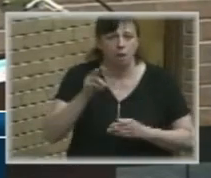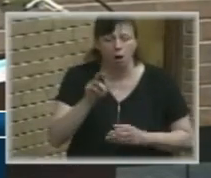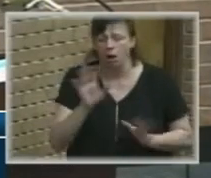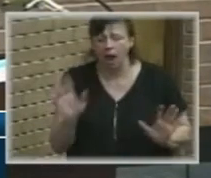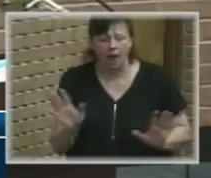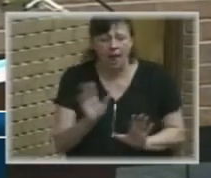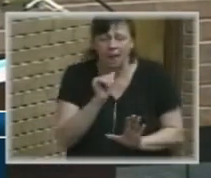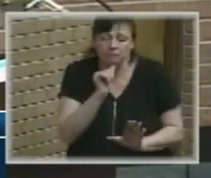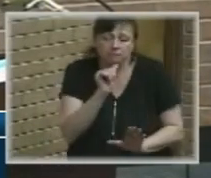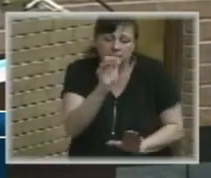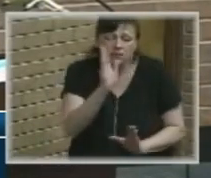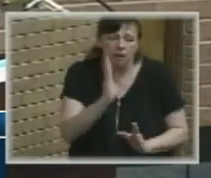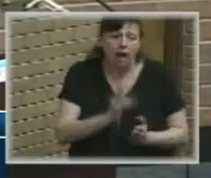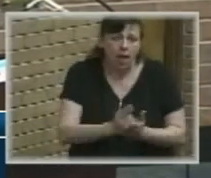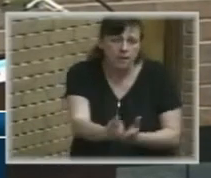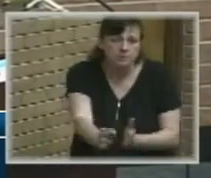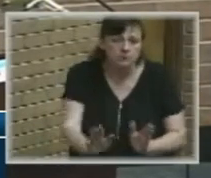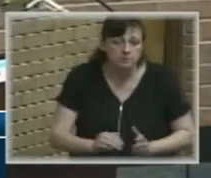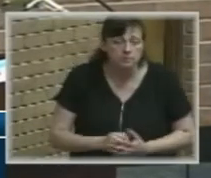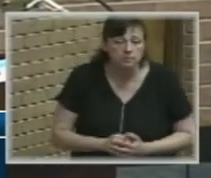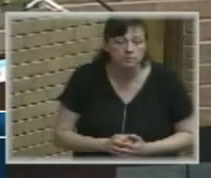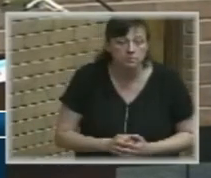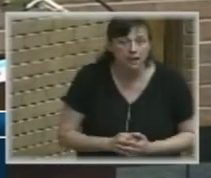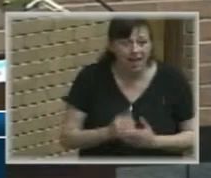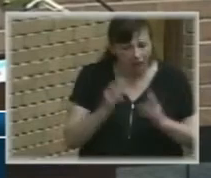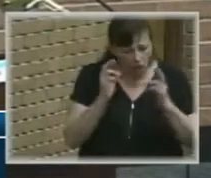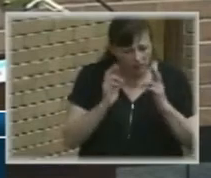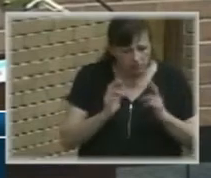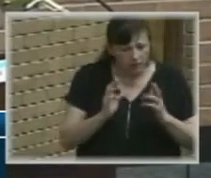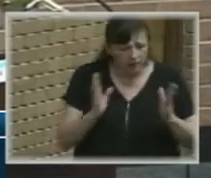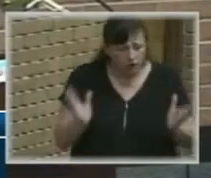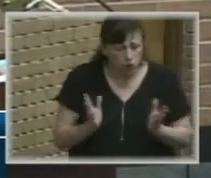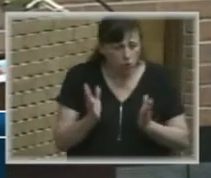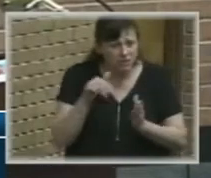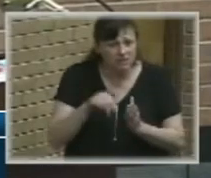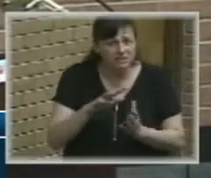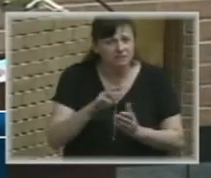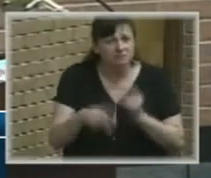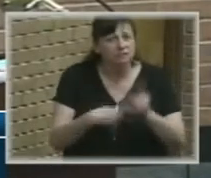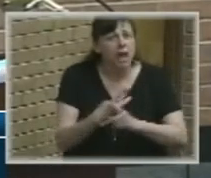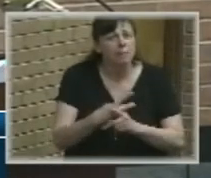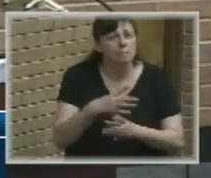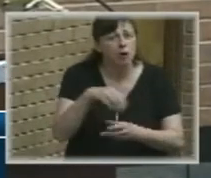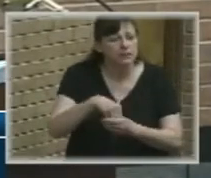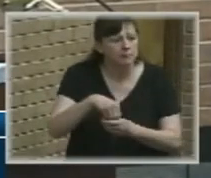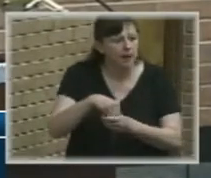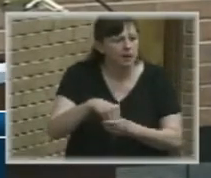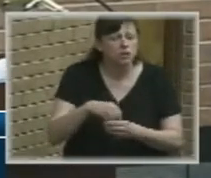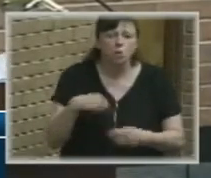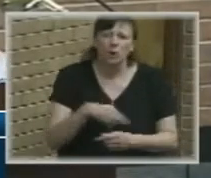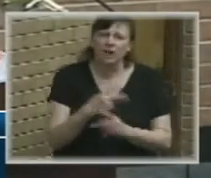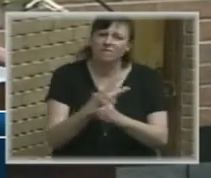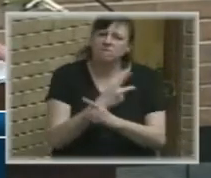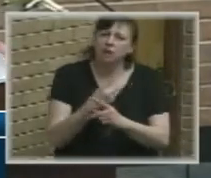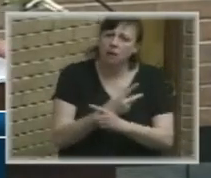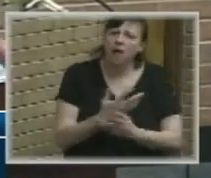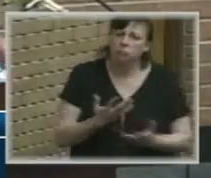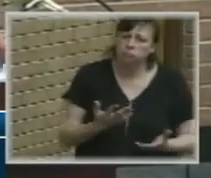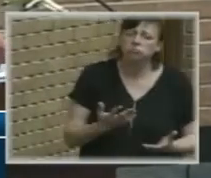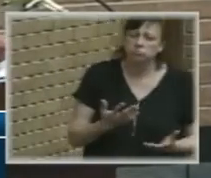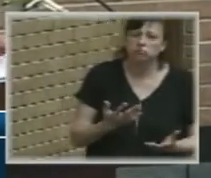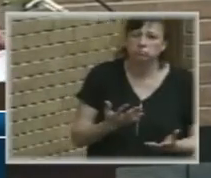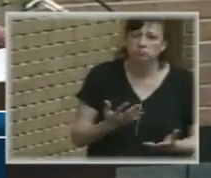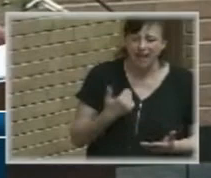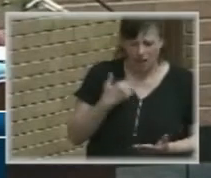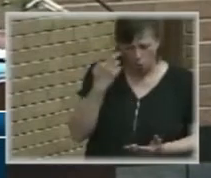and honest there. And respect and encourage this kind of participation so we can figure out rather, I know there's reasons